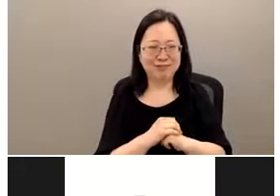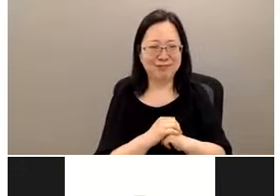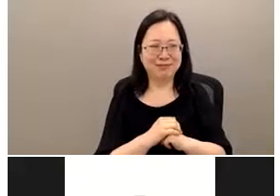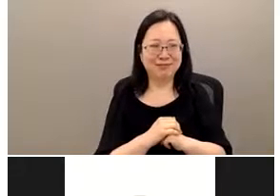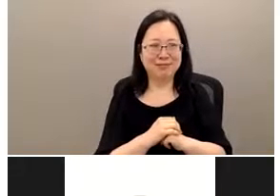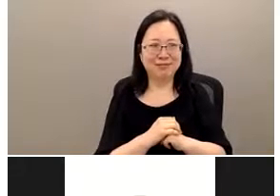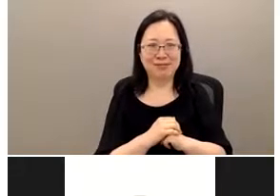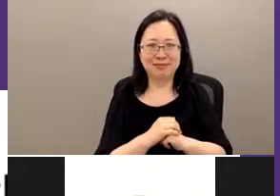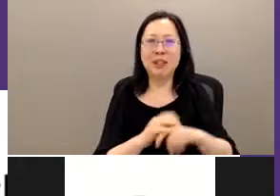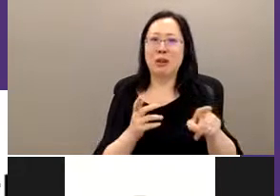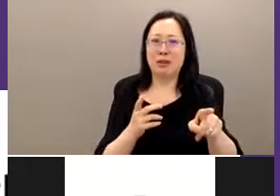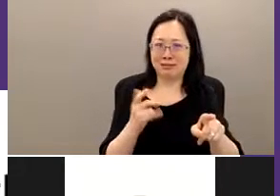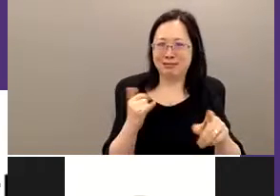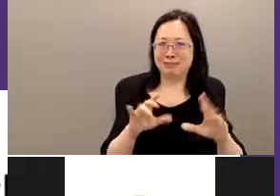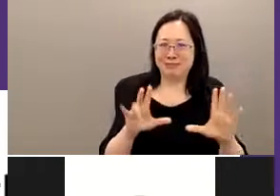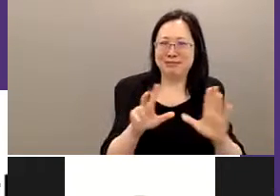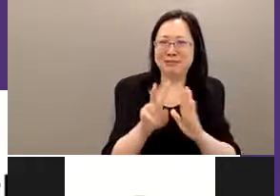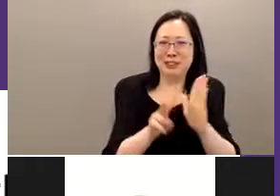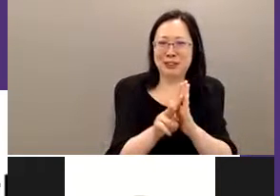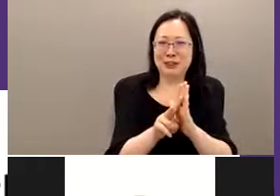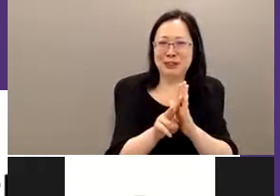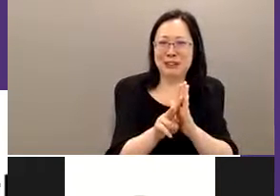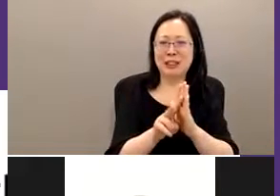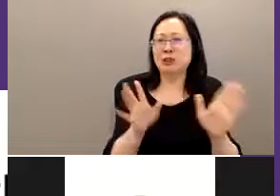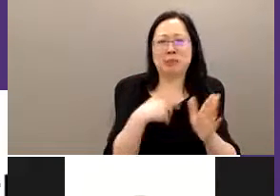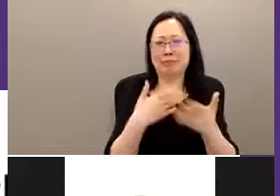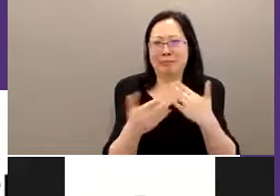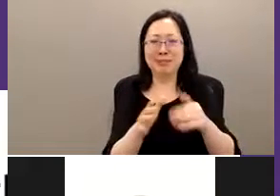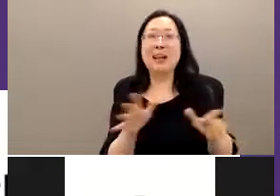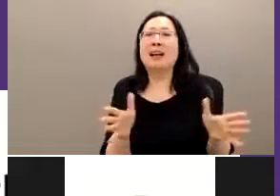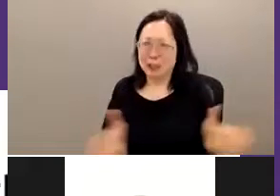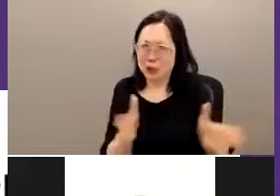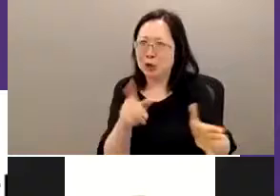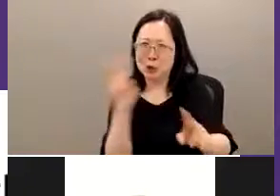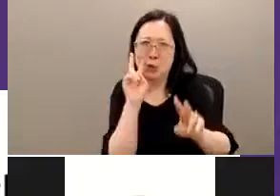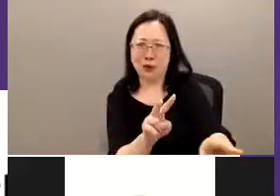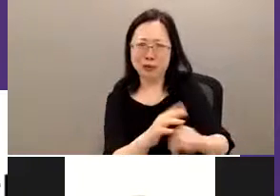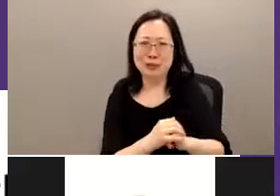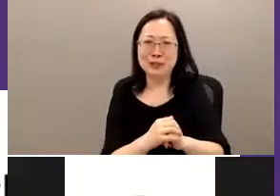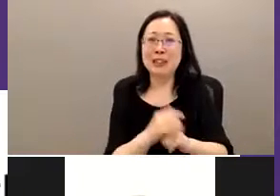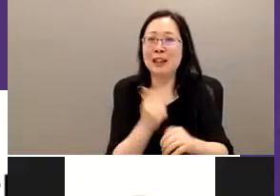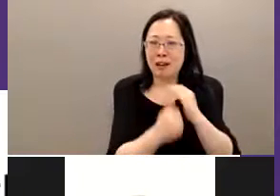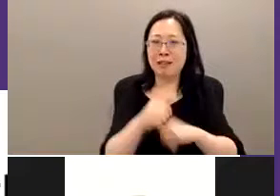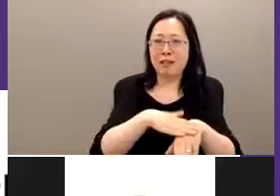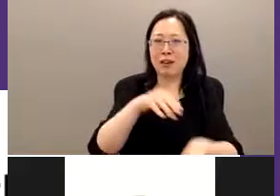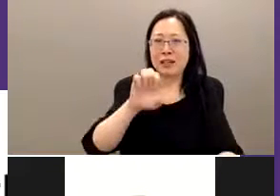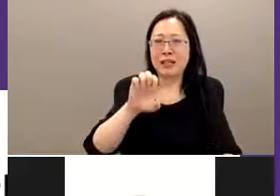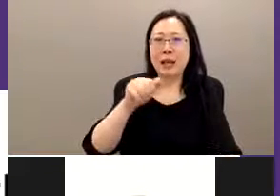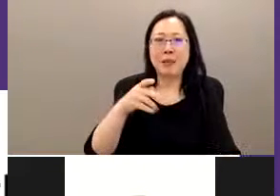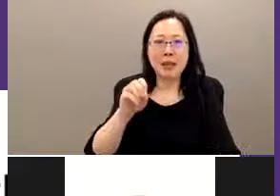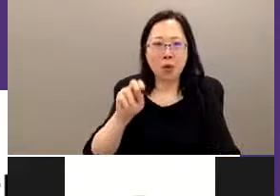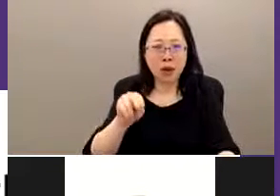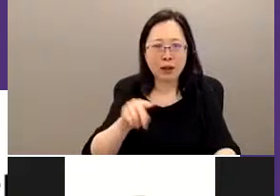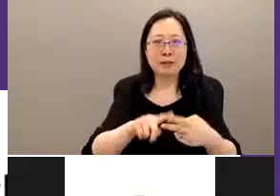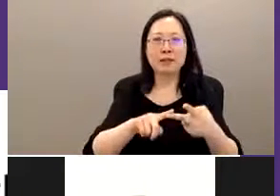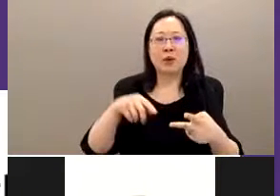Makes a difference to your future. I will encourage you to go to our website. It's both on the CNPA website and EAPO's website. You'll